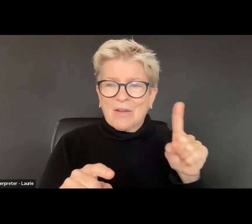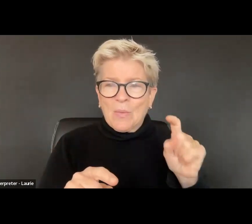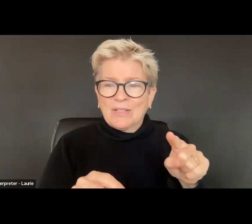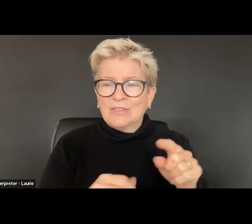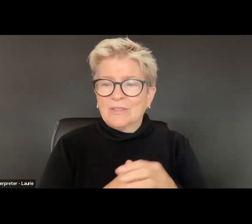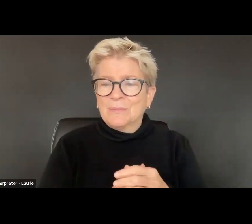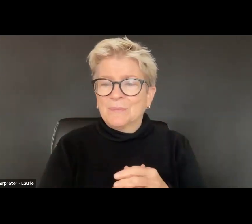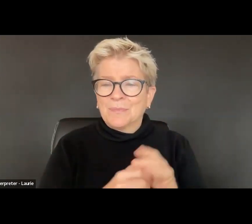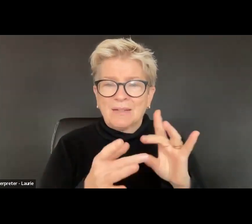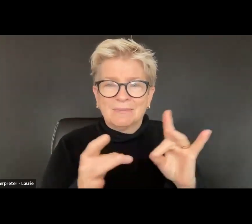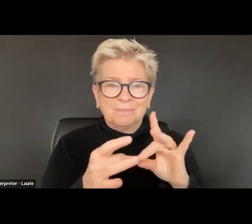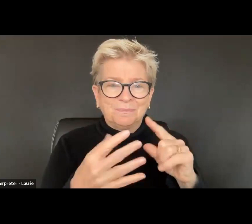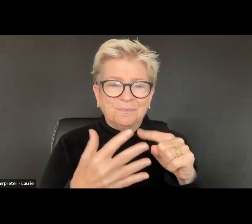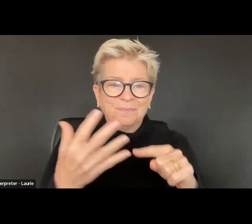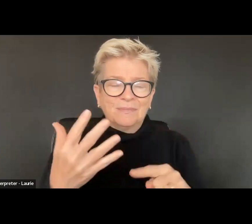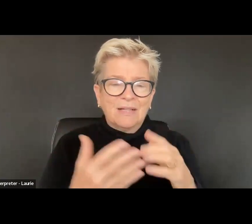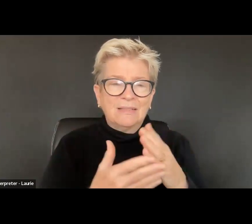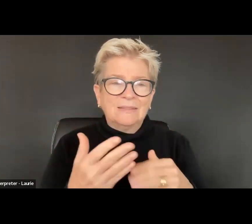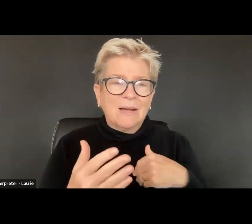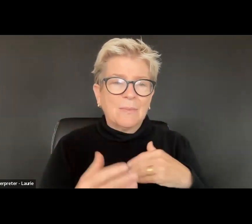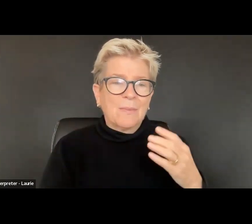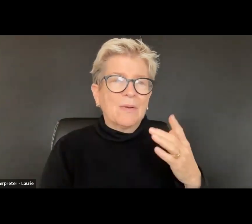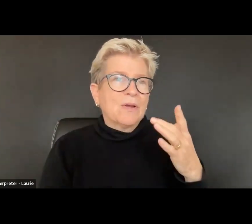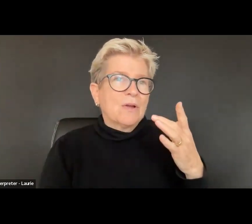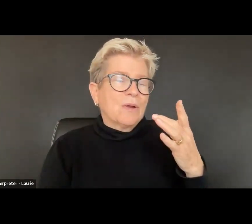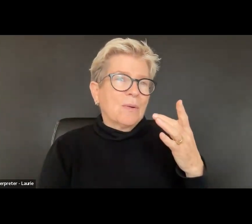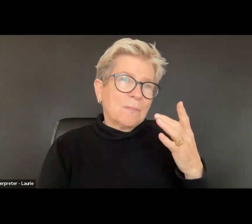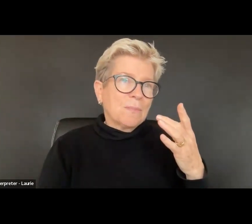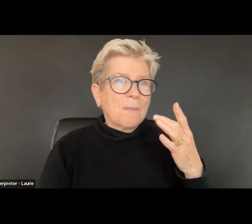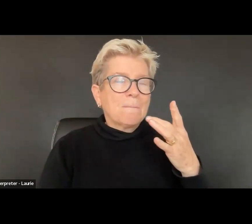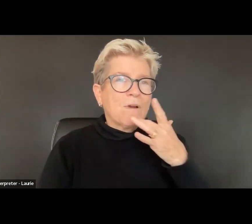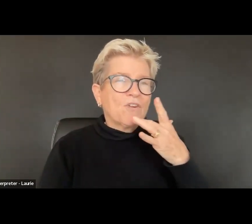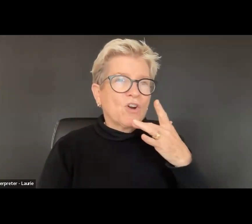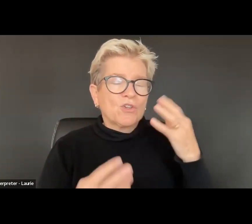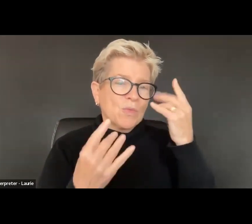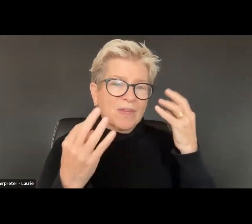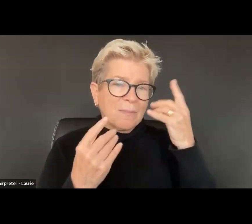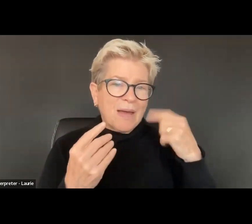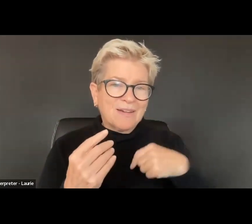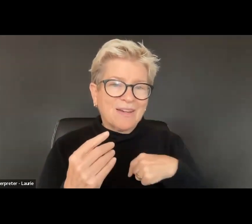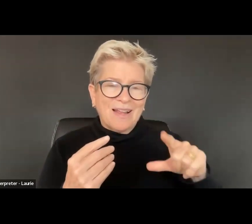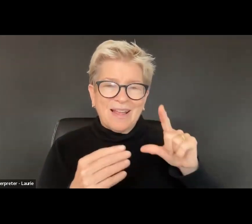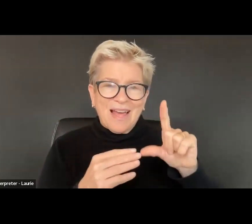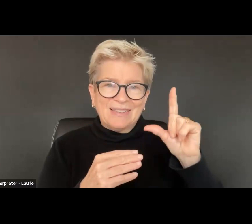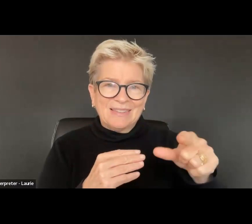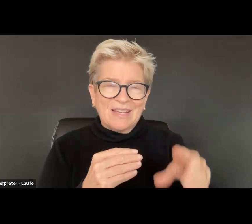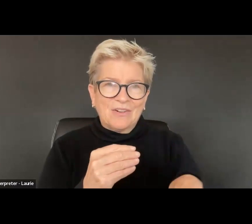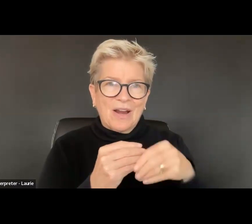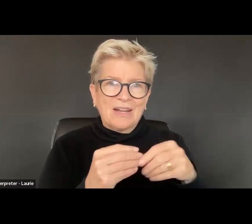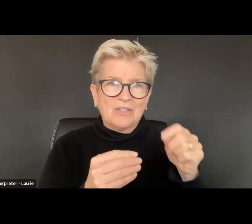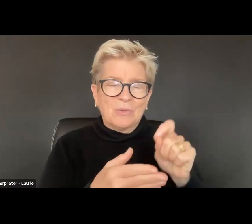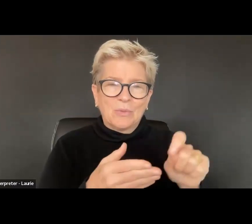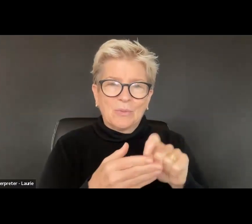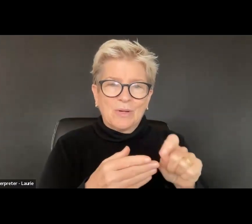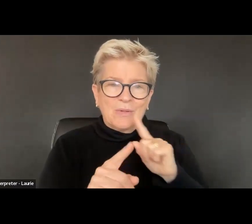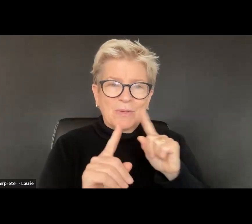know some of you also might prefer to marinate in this in a little bit and then send written thoughts later, and that is completely fine. That's why